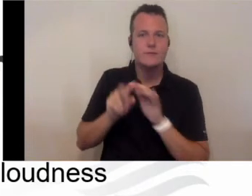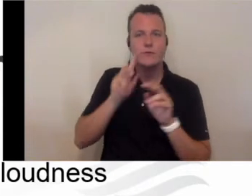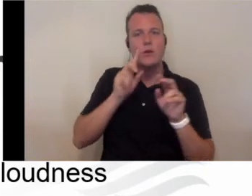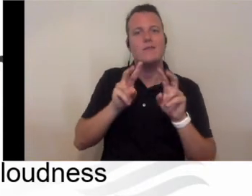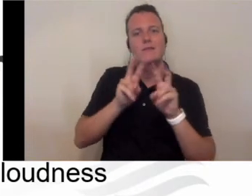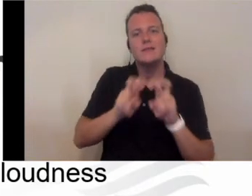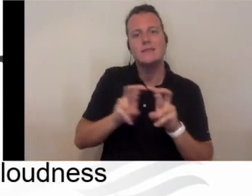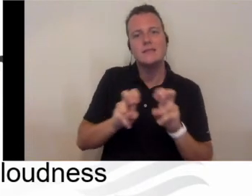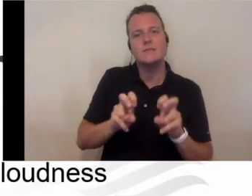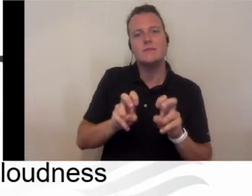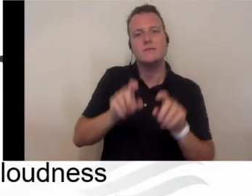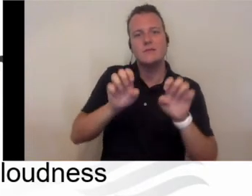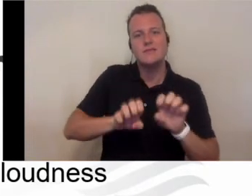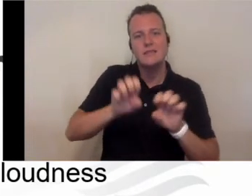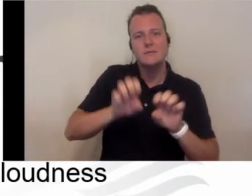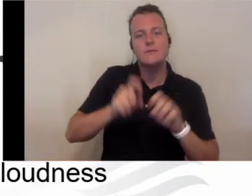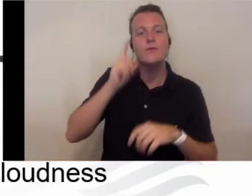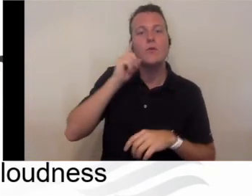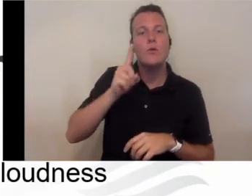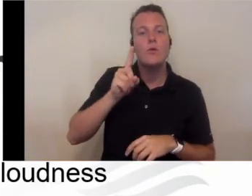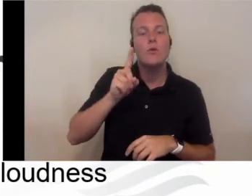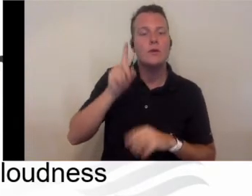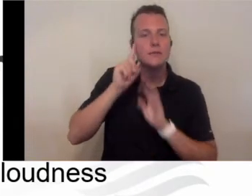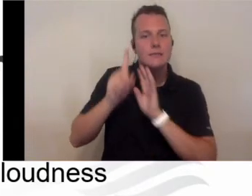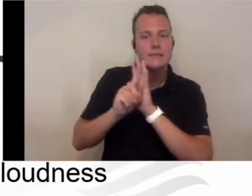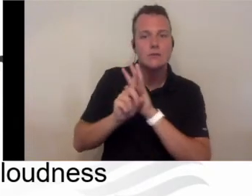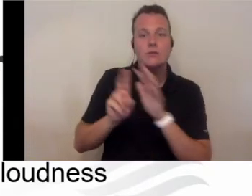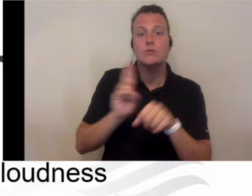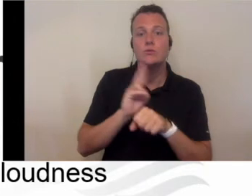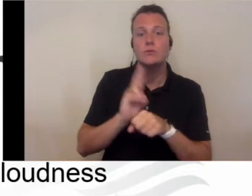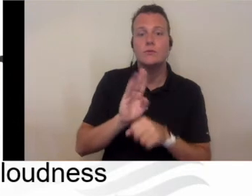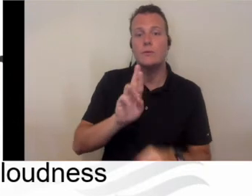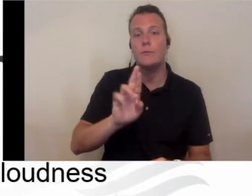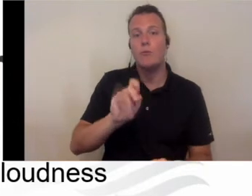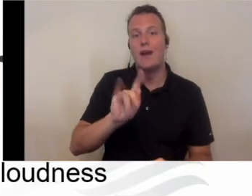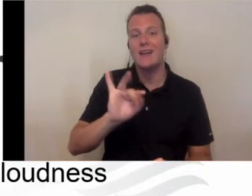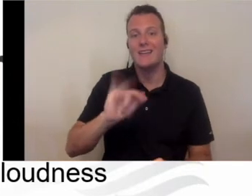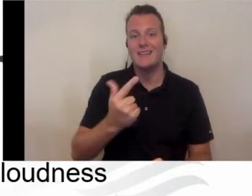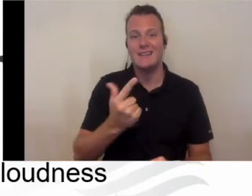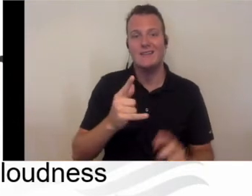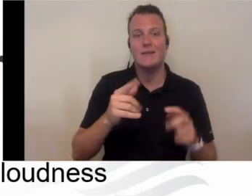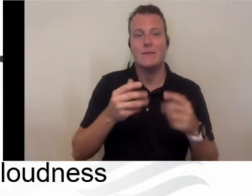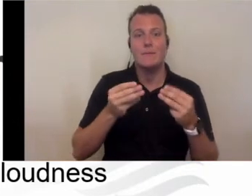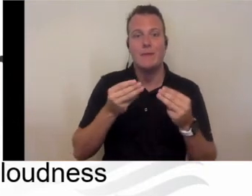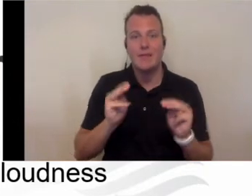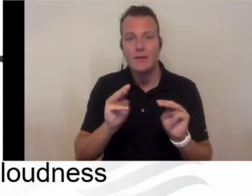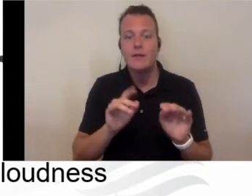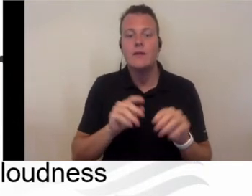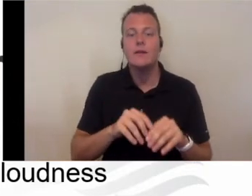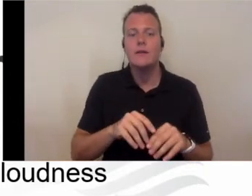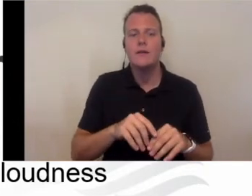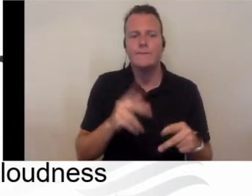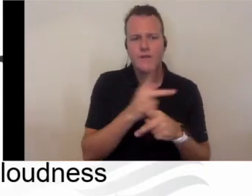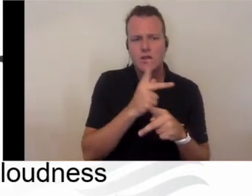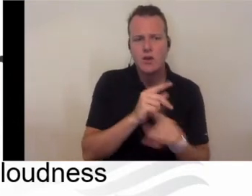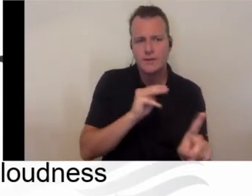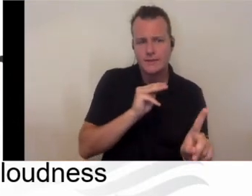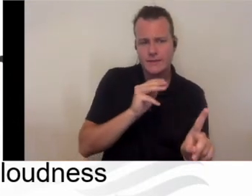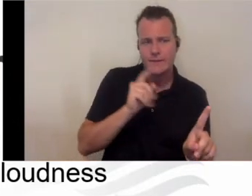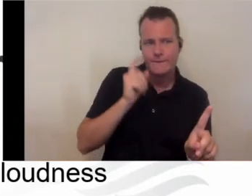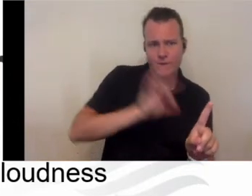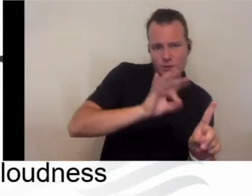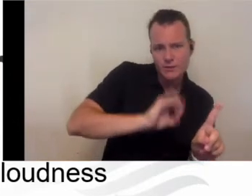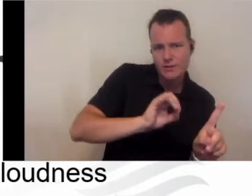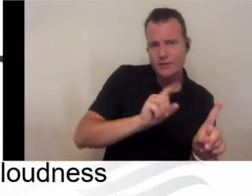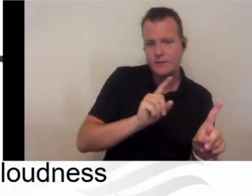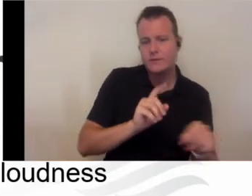it by using bracketing methods of trying to figure out what frequency, if it is a frequency, what the pitch is and how loud it is